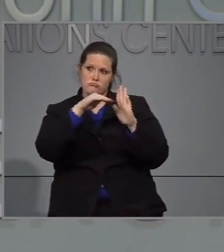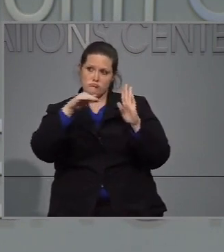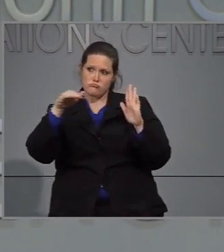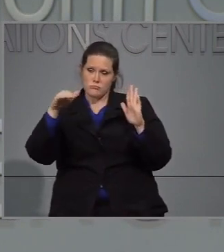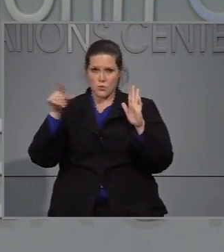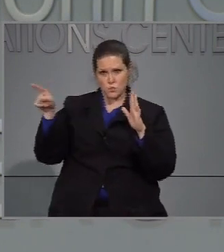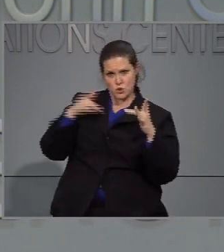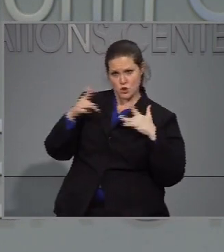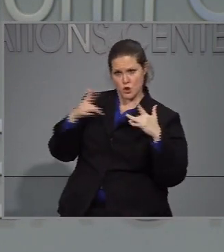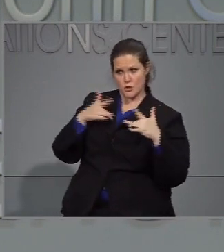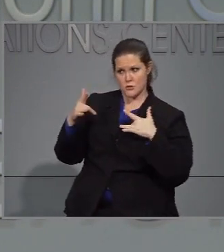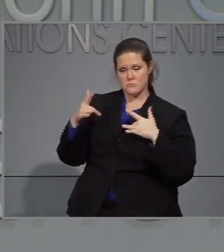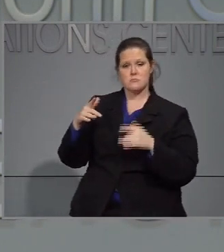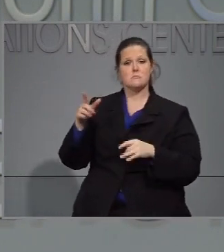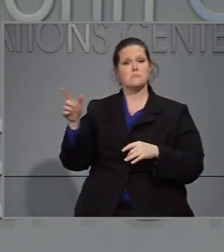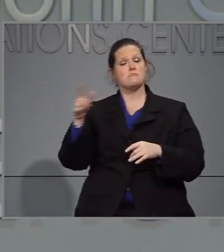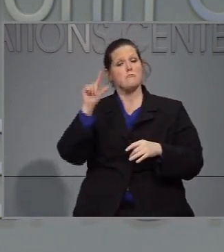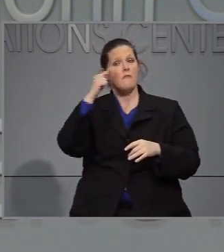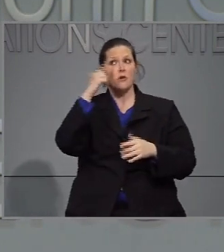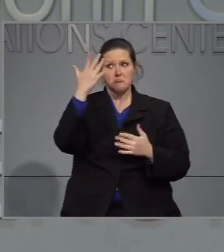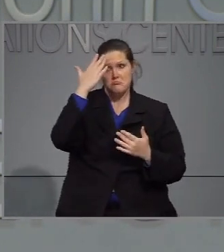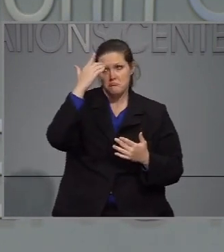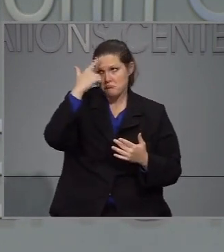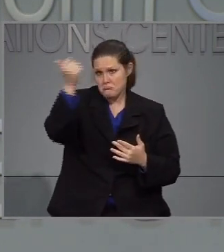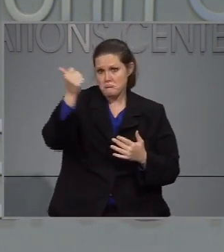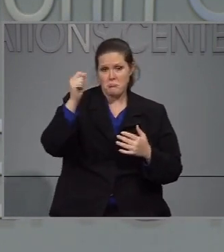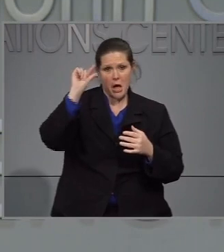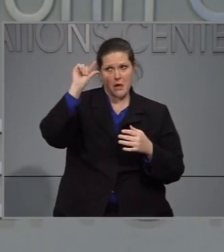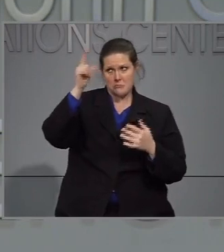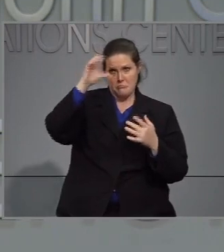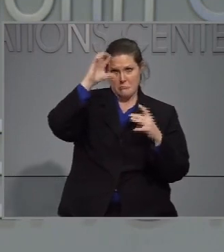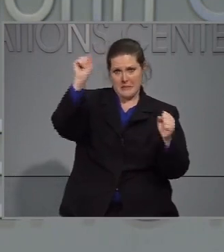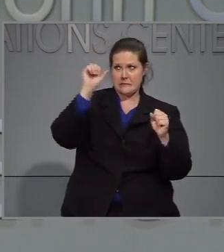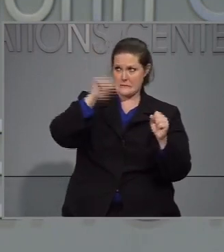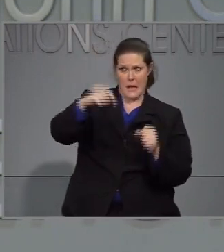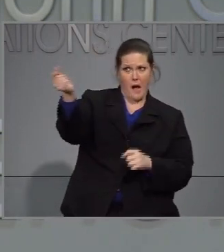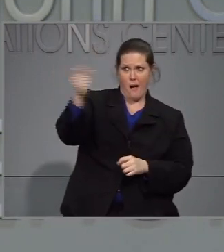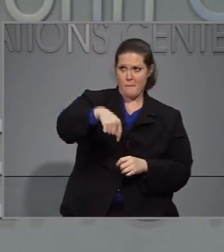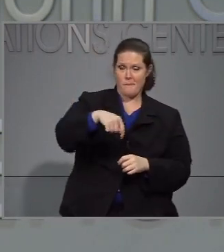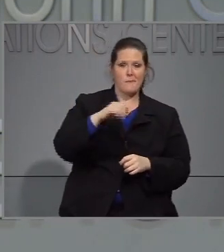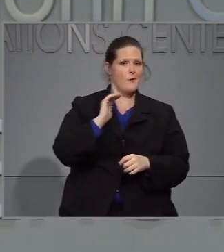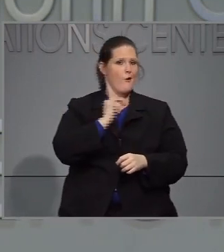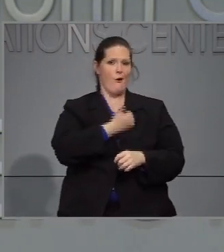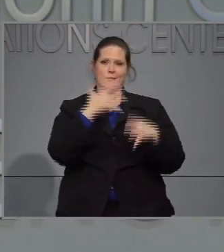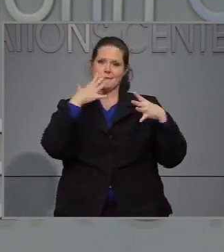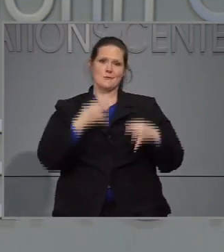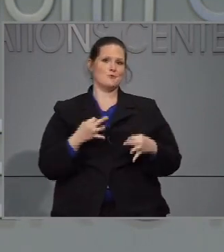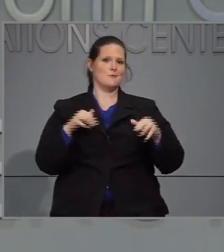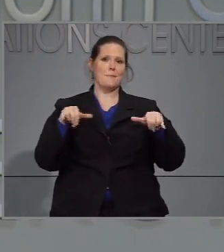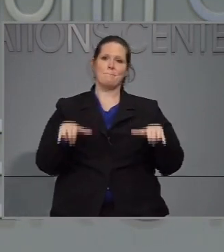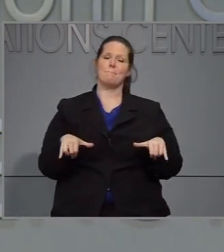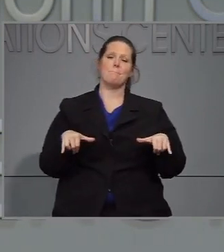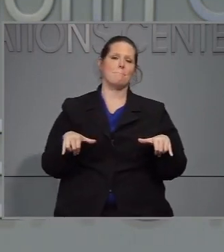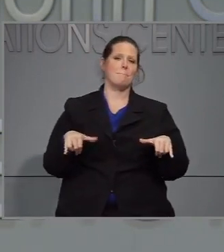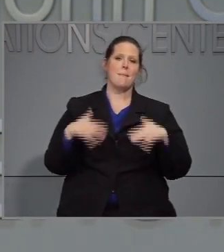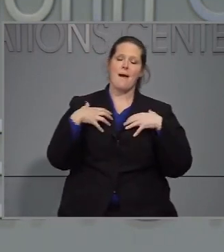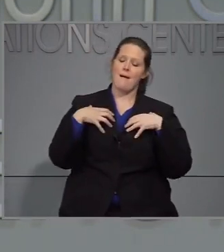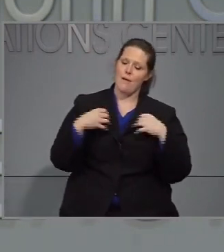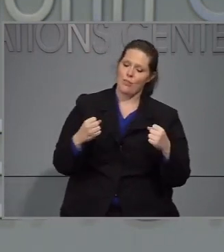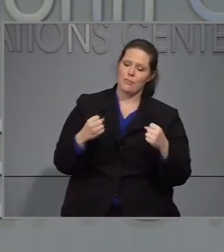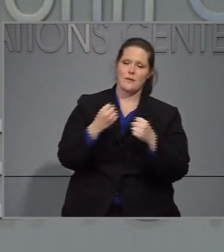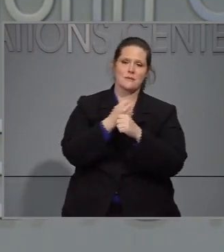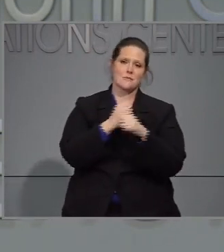He's welcome to come, but nothing has changed about our resolve to keep health and safety